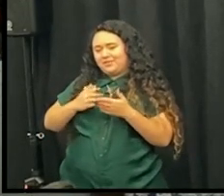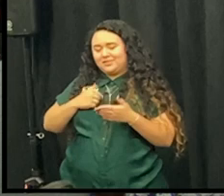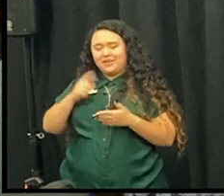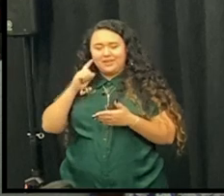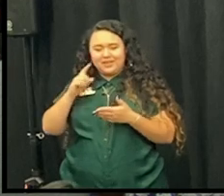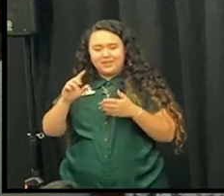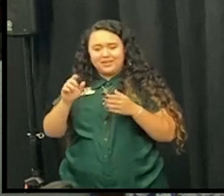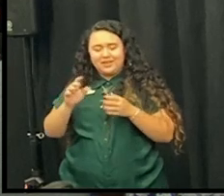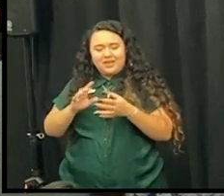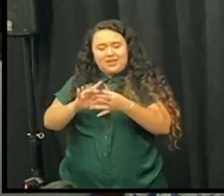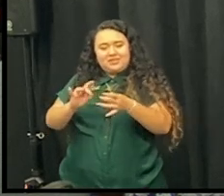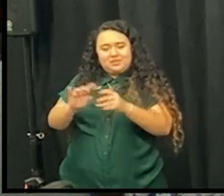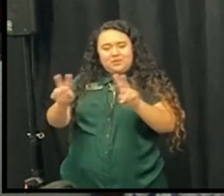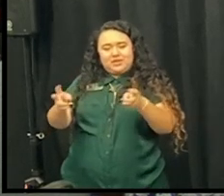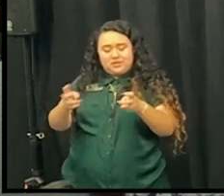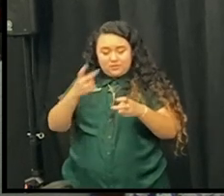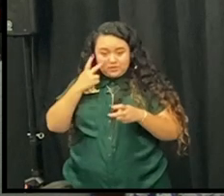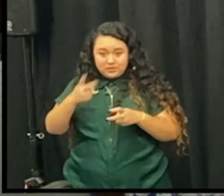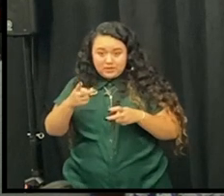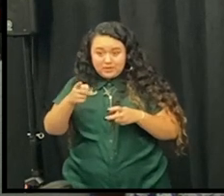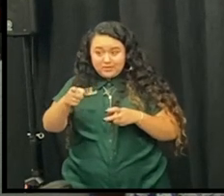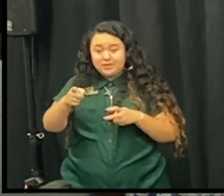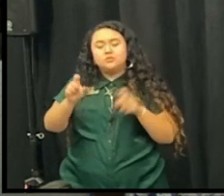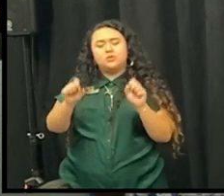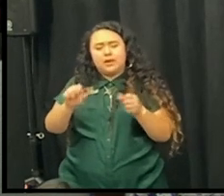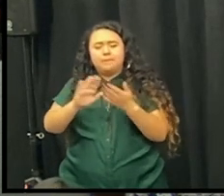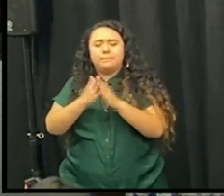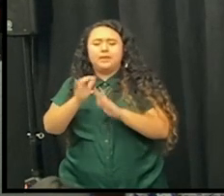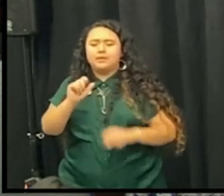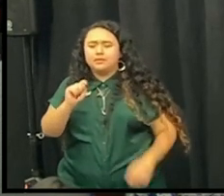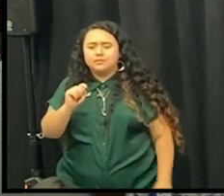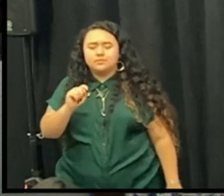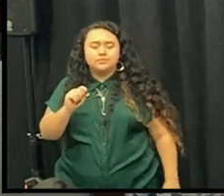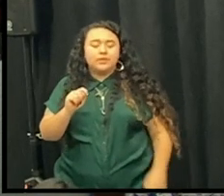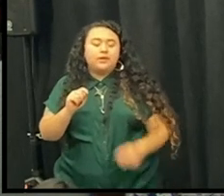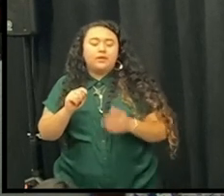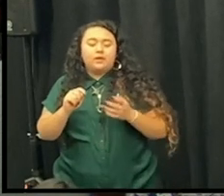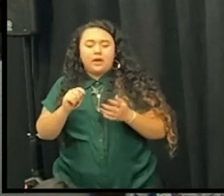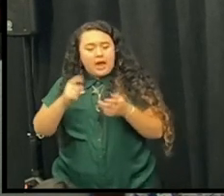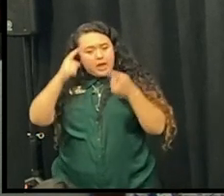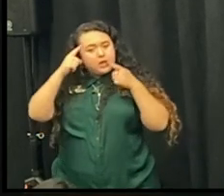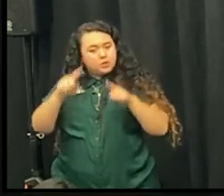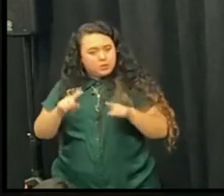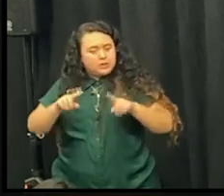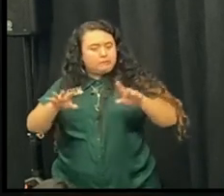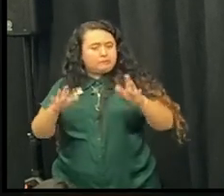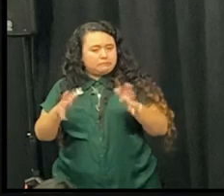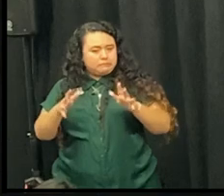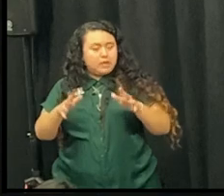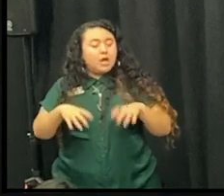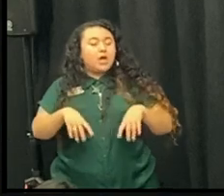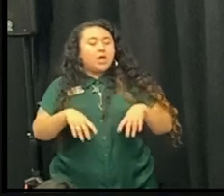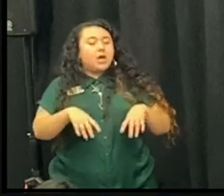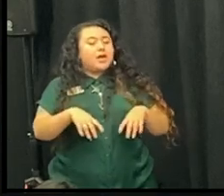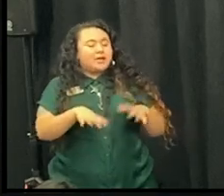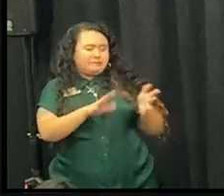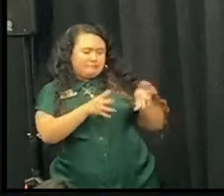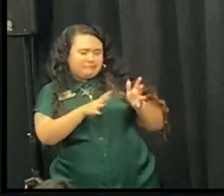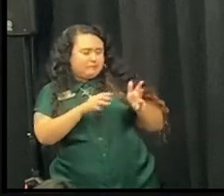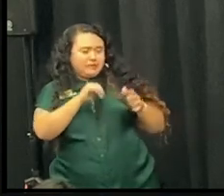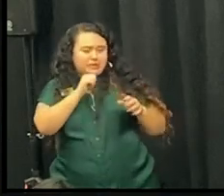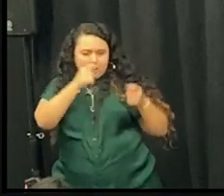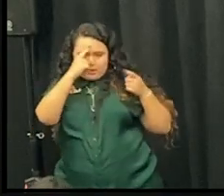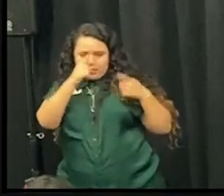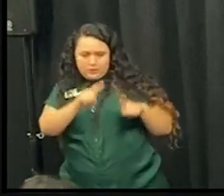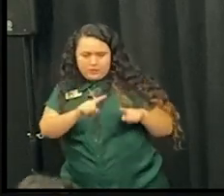expression a lot, if you see it, you can be it. And to a certain extent, I agree, but to a certain extent, I don't. Or I